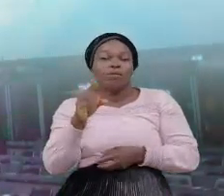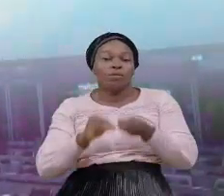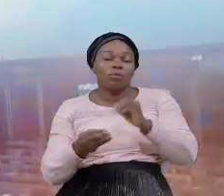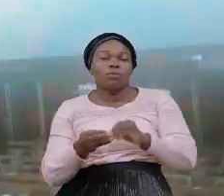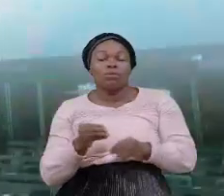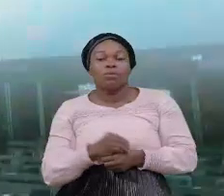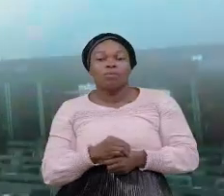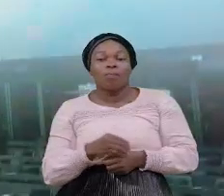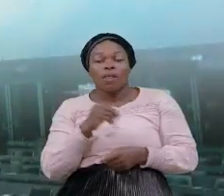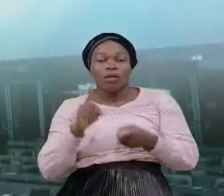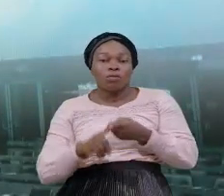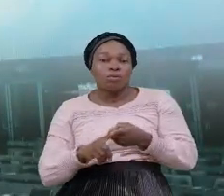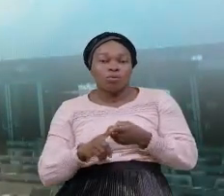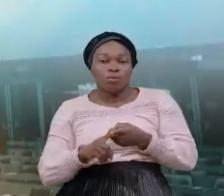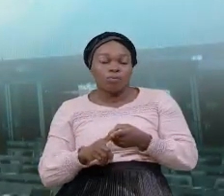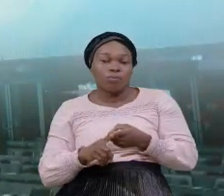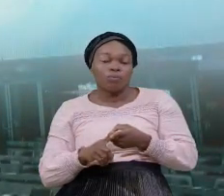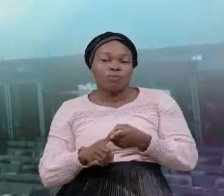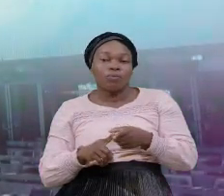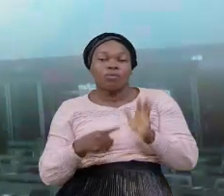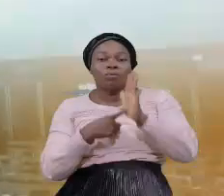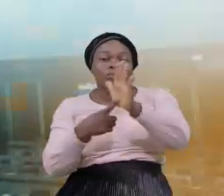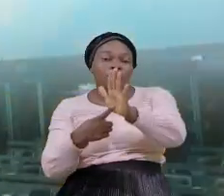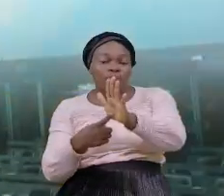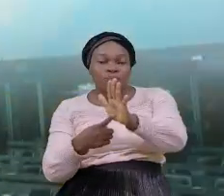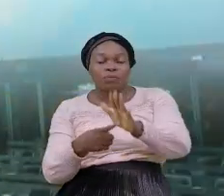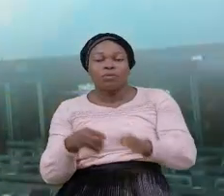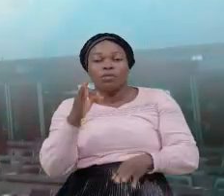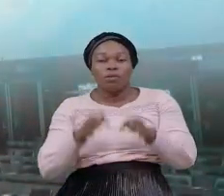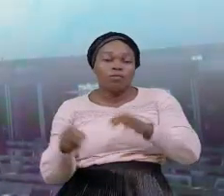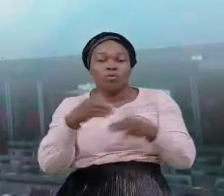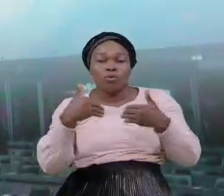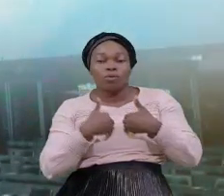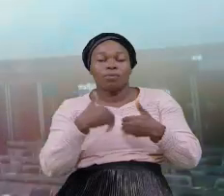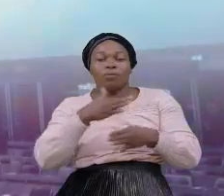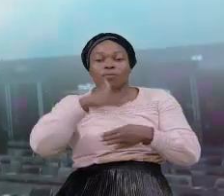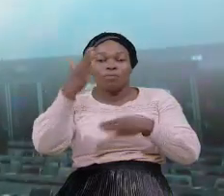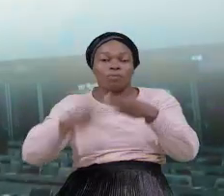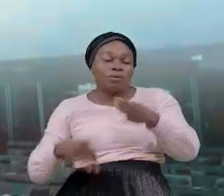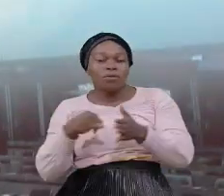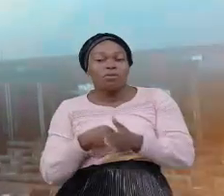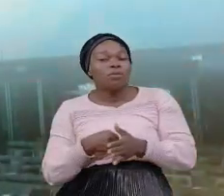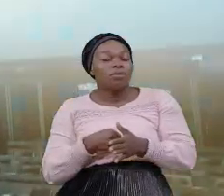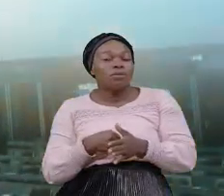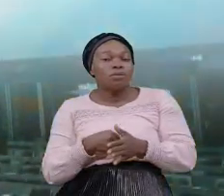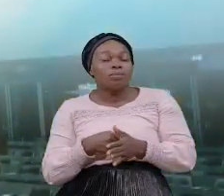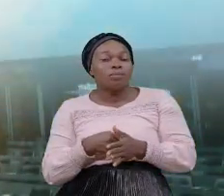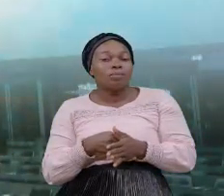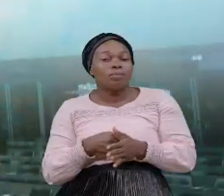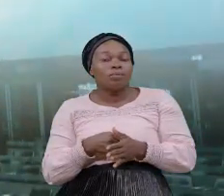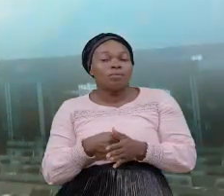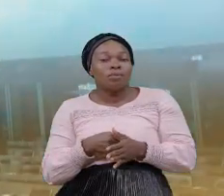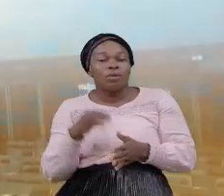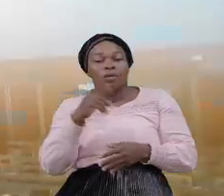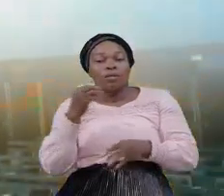sign if you are done with it. And our counselor that are there, please, you need